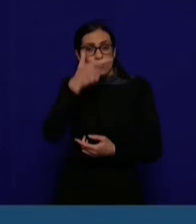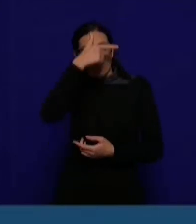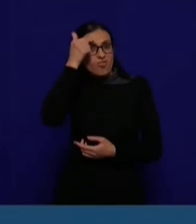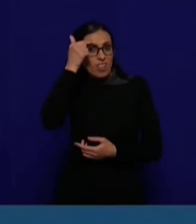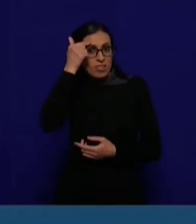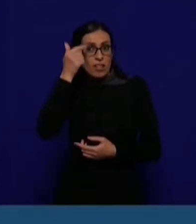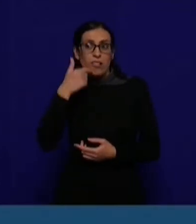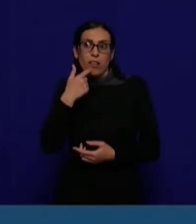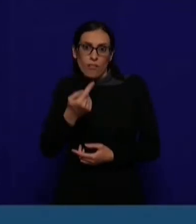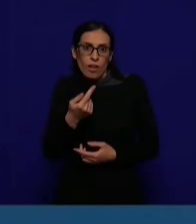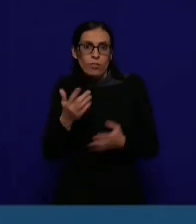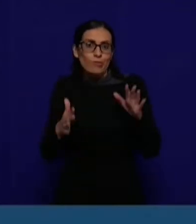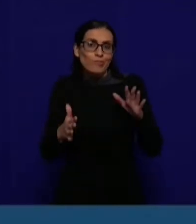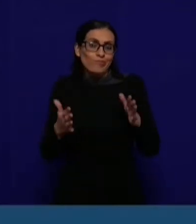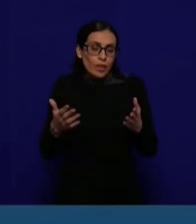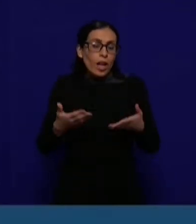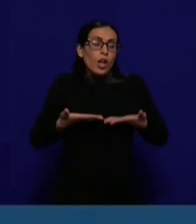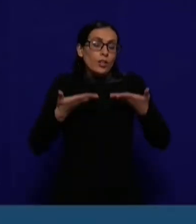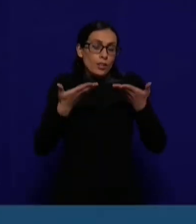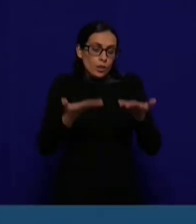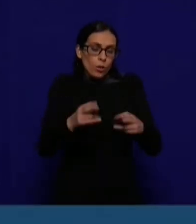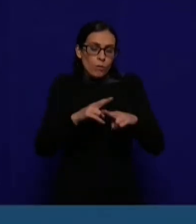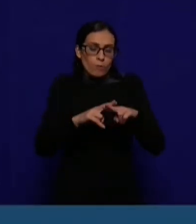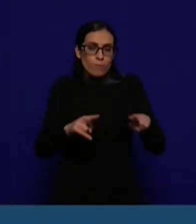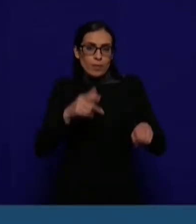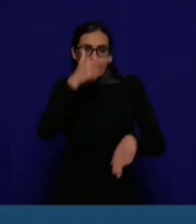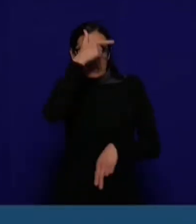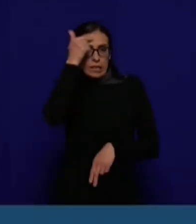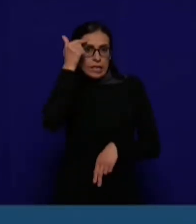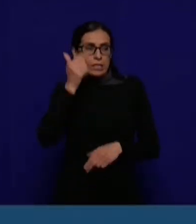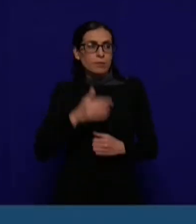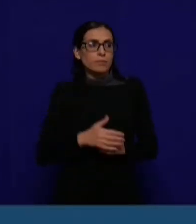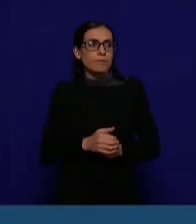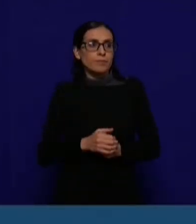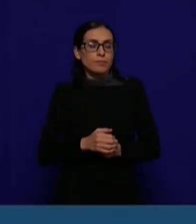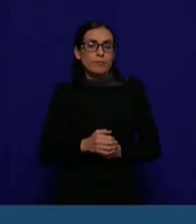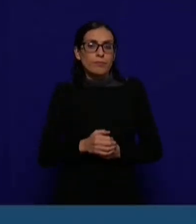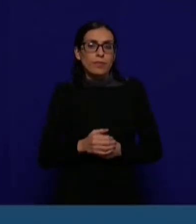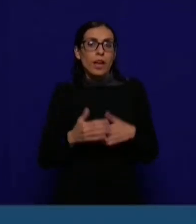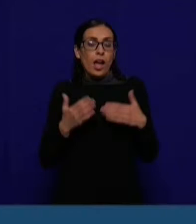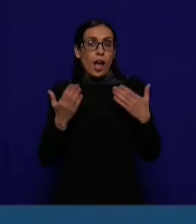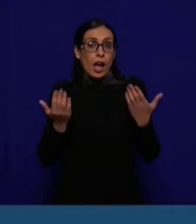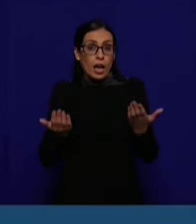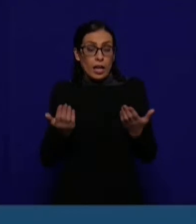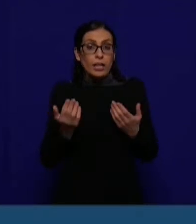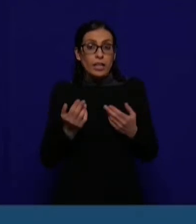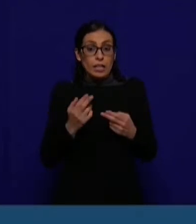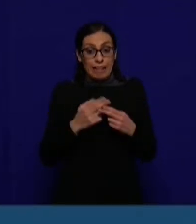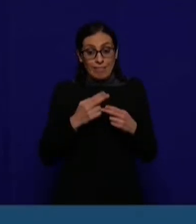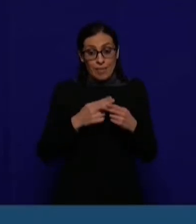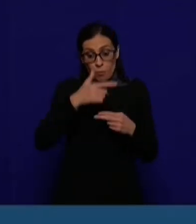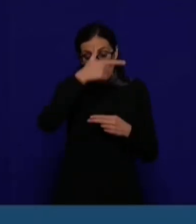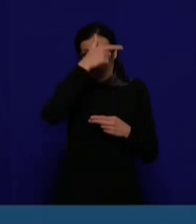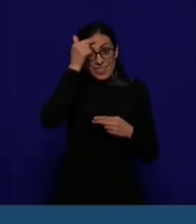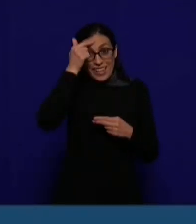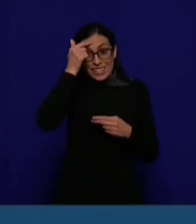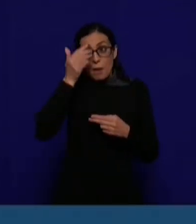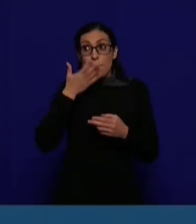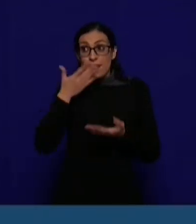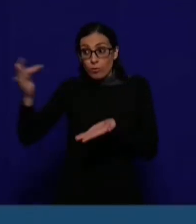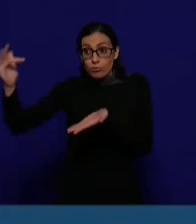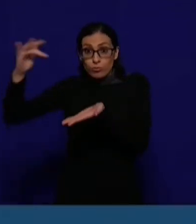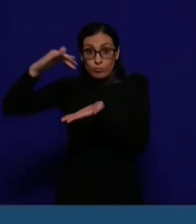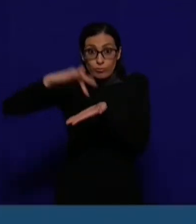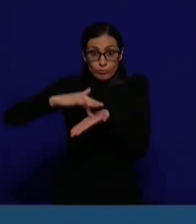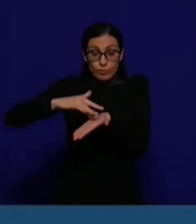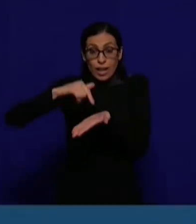rightly explained, we offer them a free test. So the fact that we actually do the test as soon as they arrive